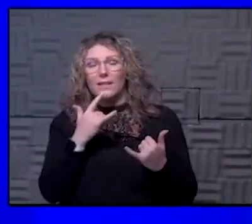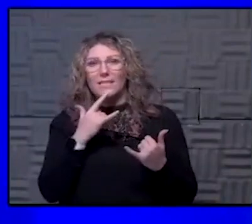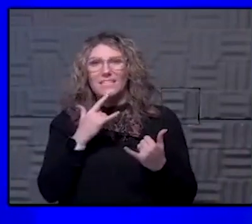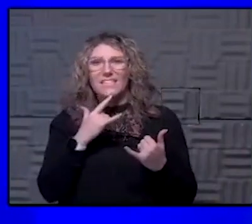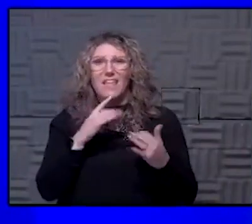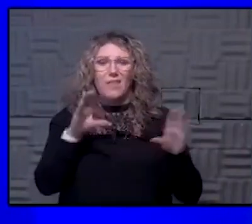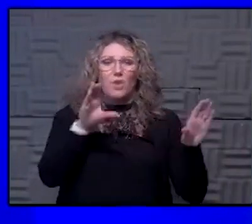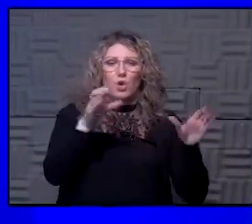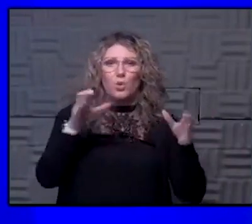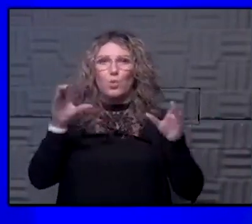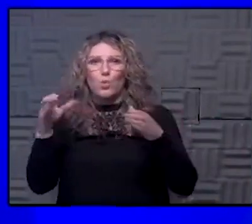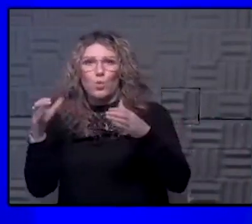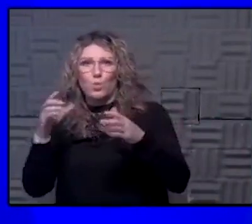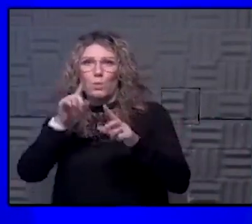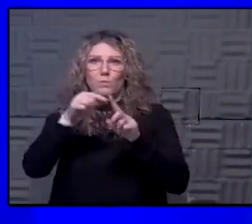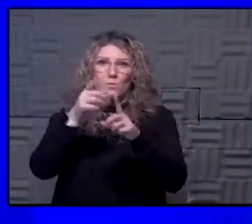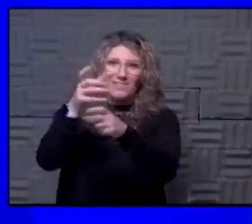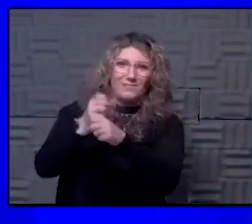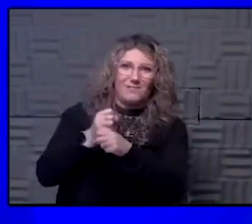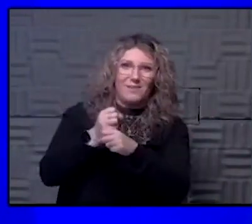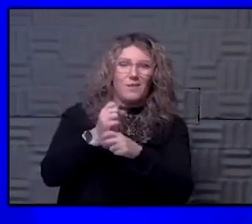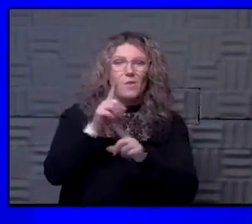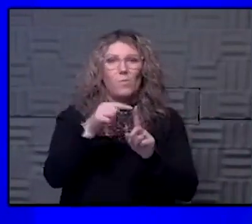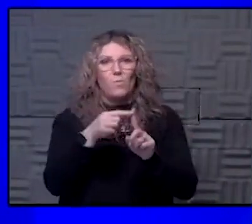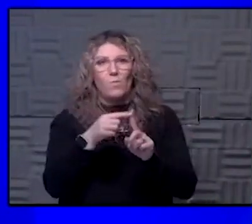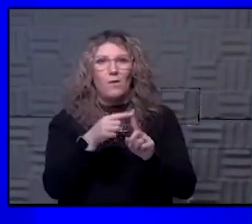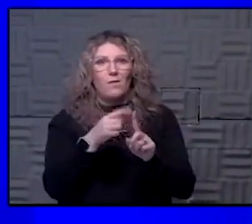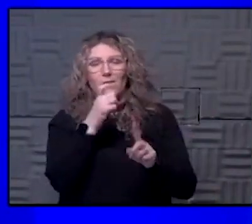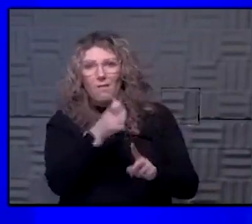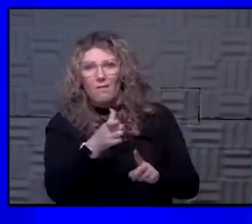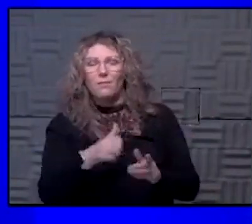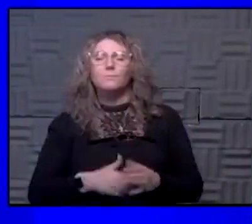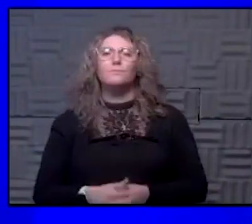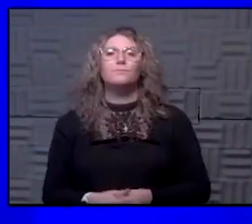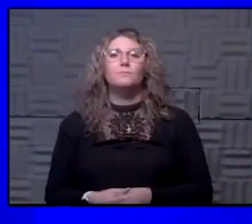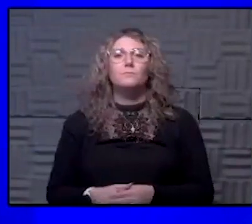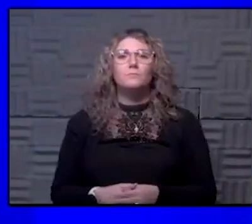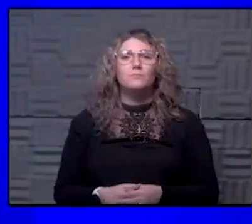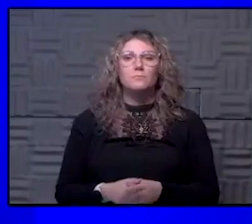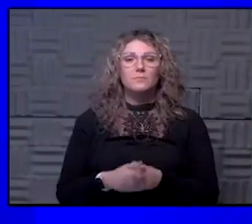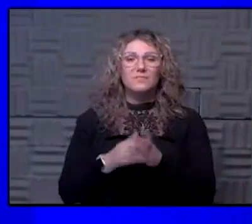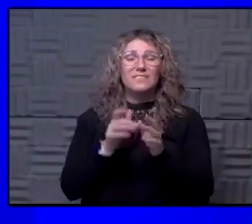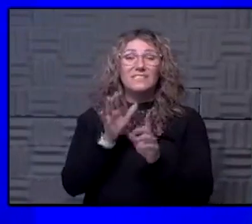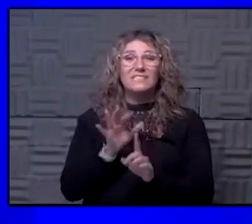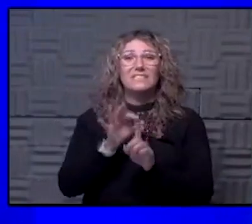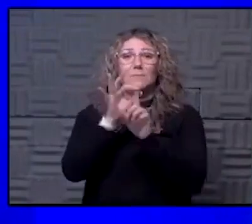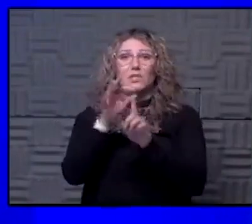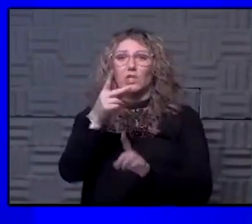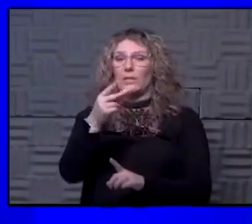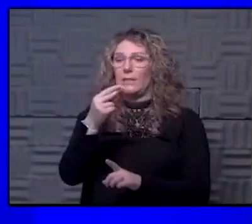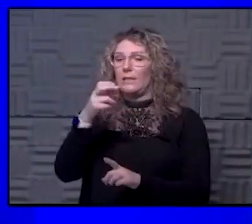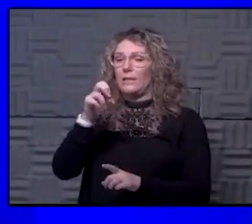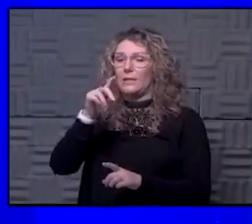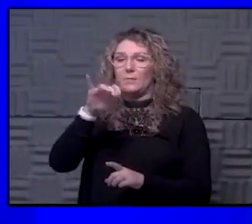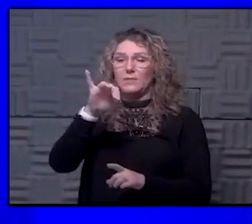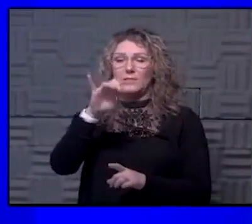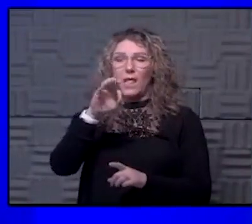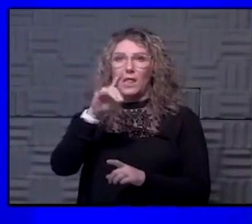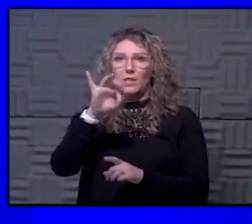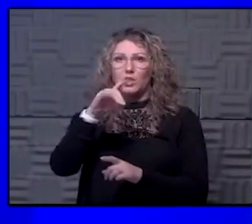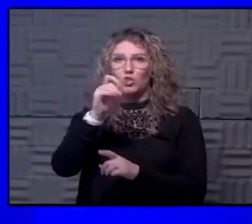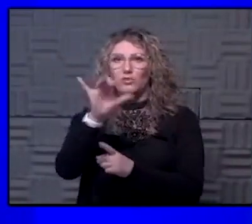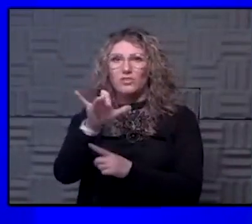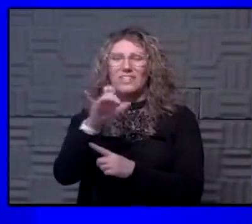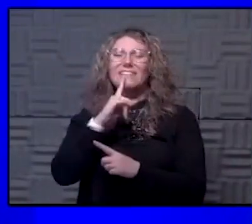phase issue. We do know, especially in the hematologic malignancy, basically the blood